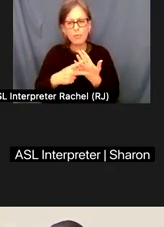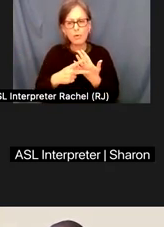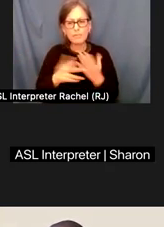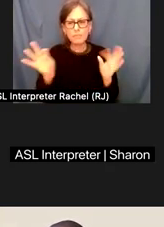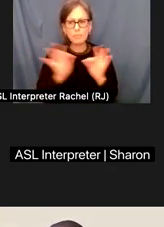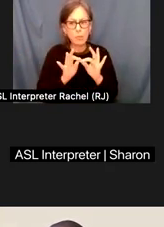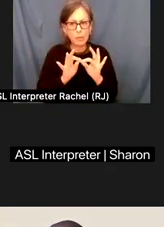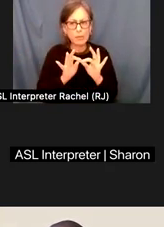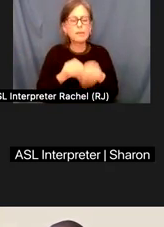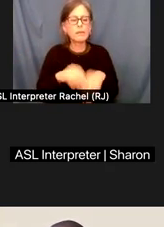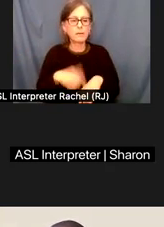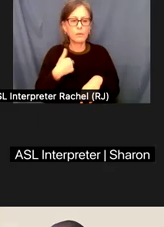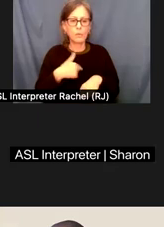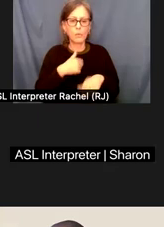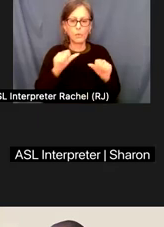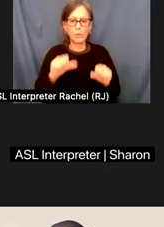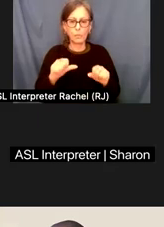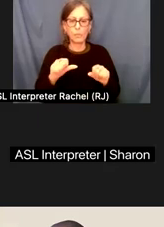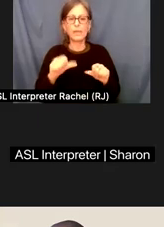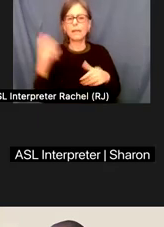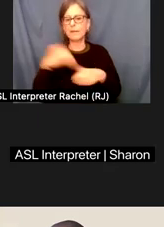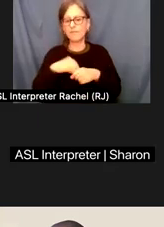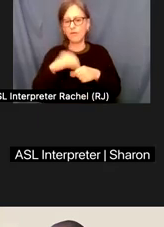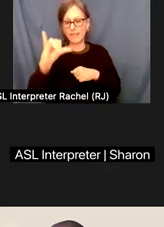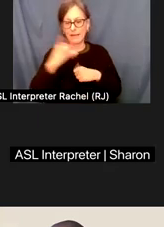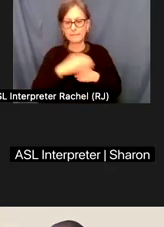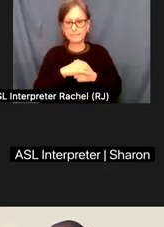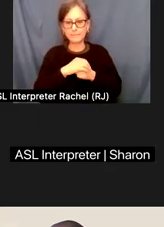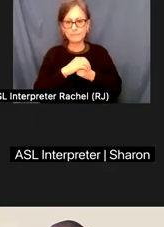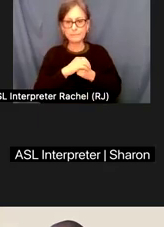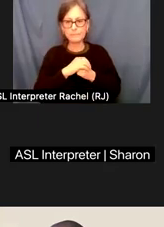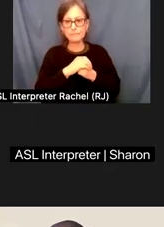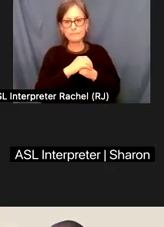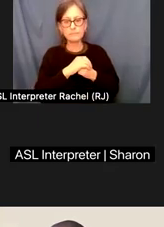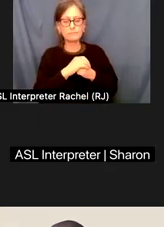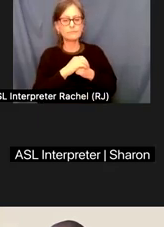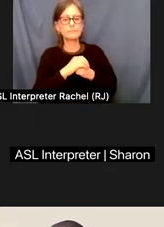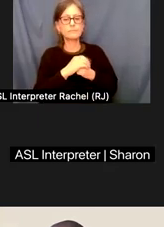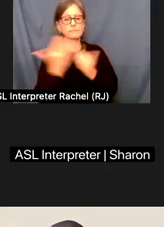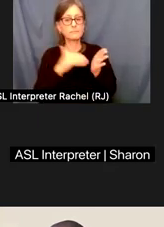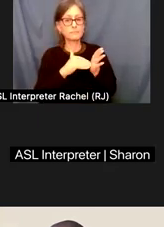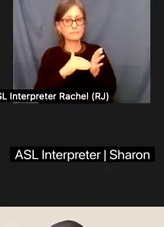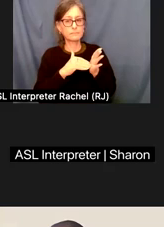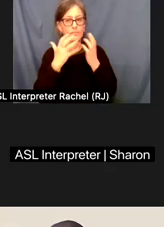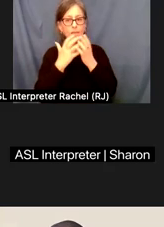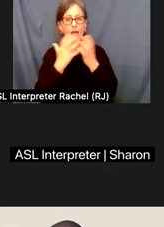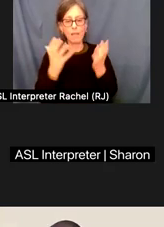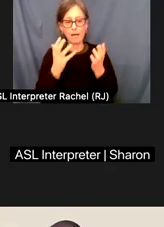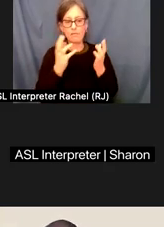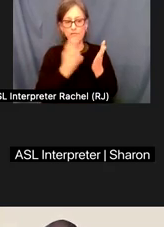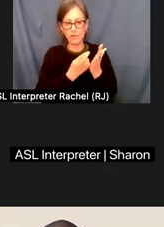all a part of. And again, a lot of